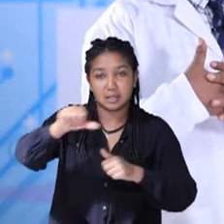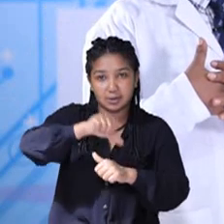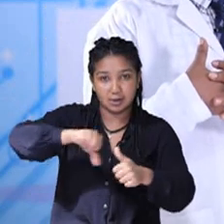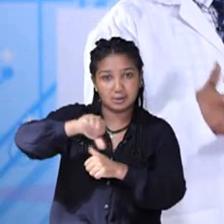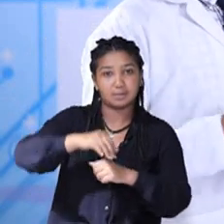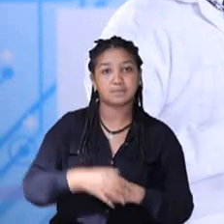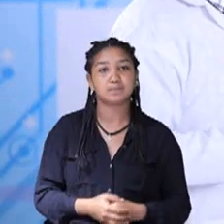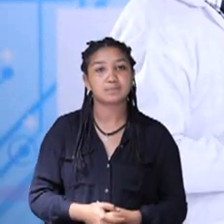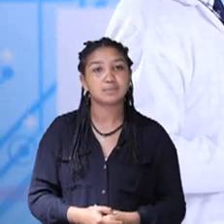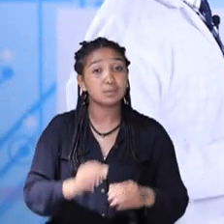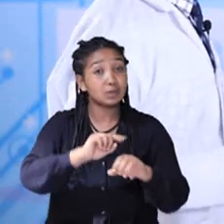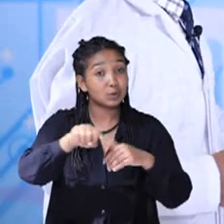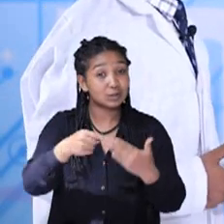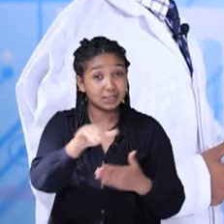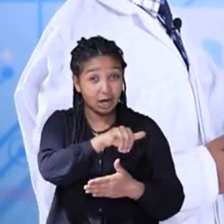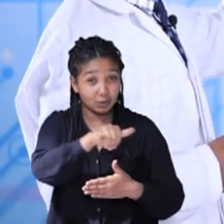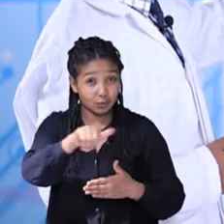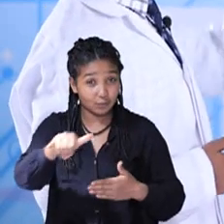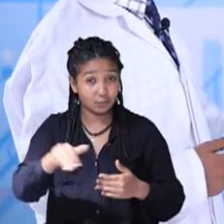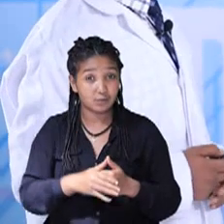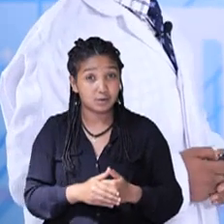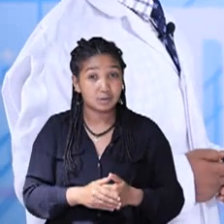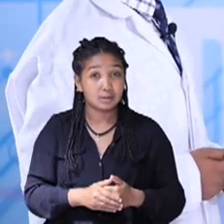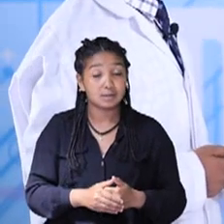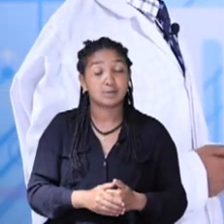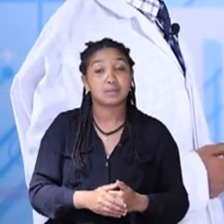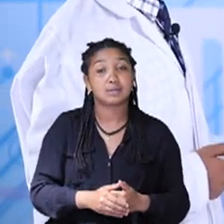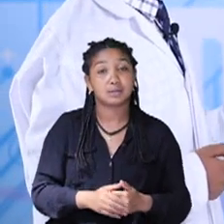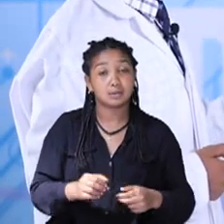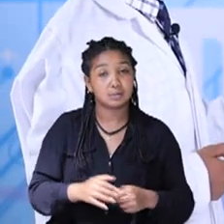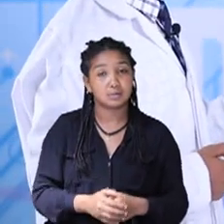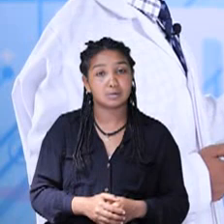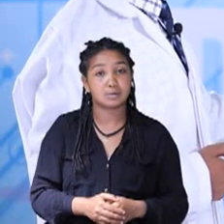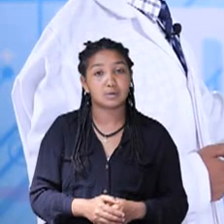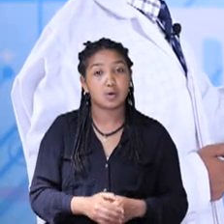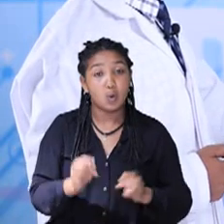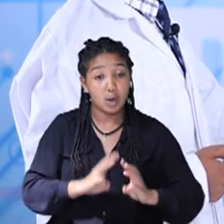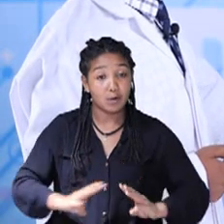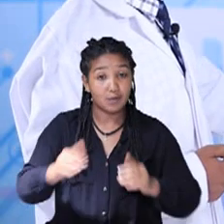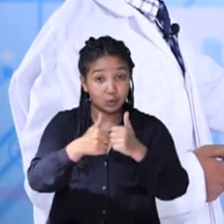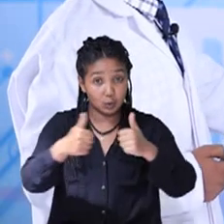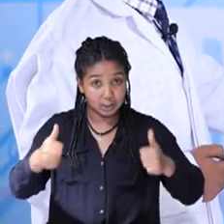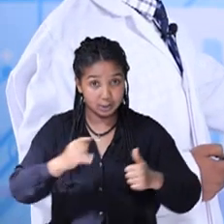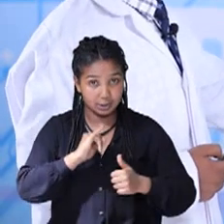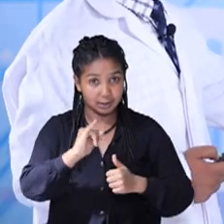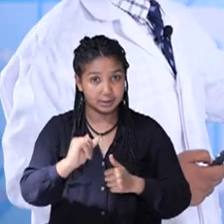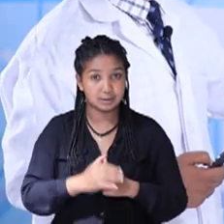other. So such kind of sympatric speciation way of isolation